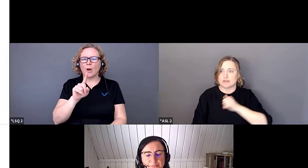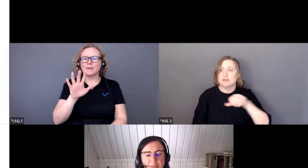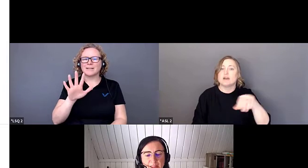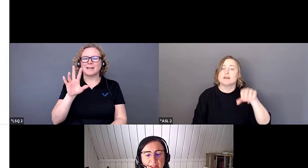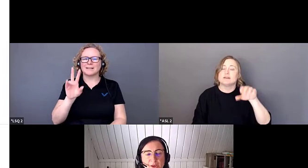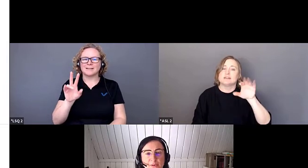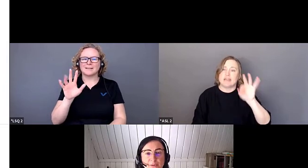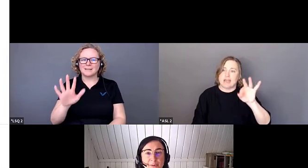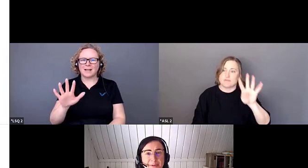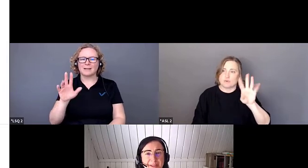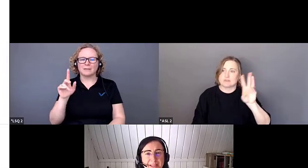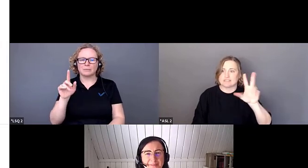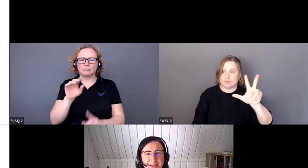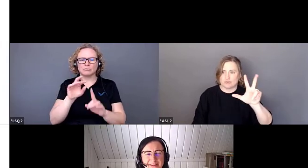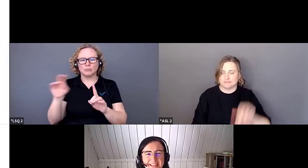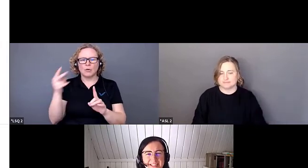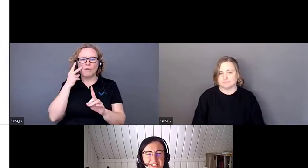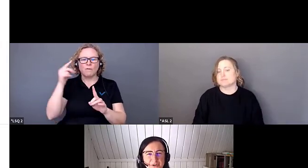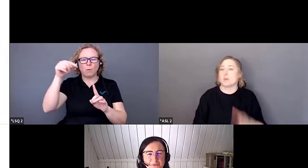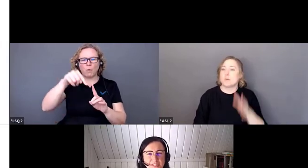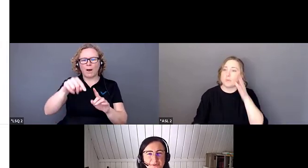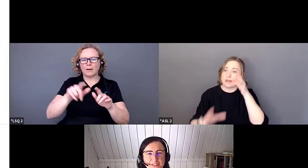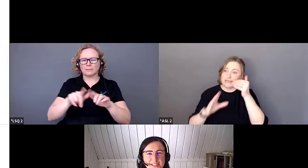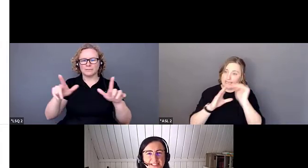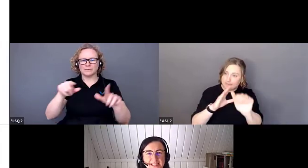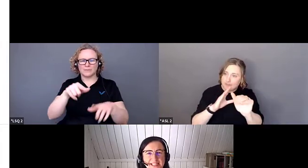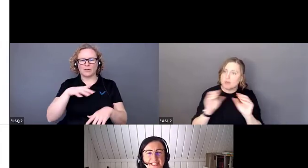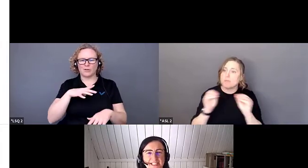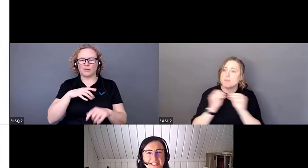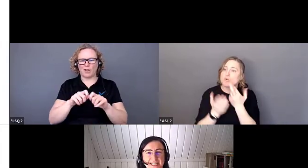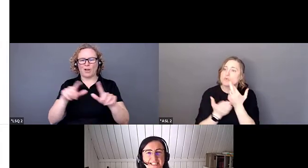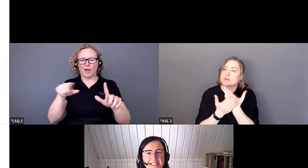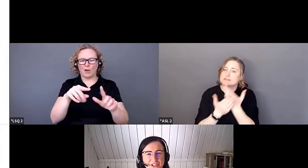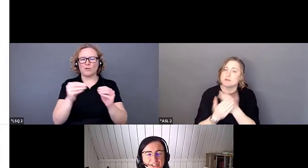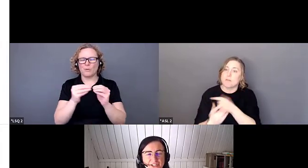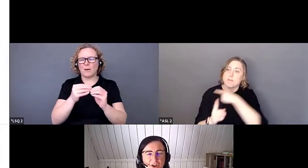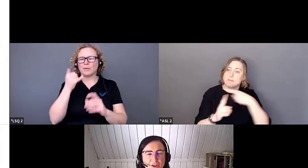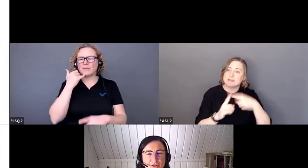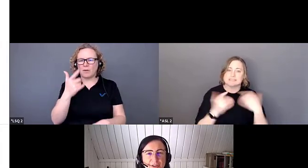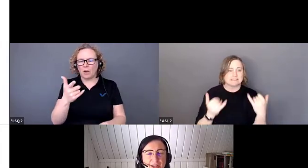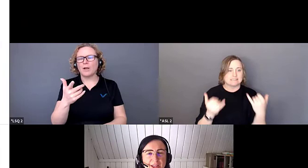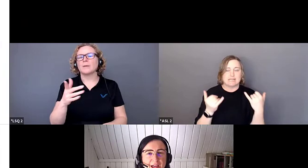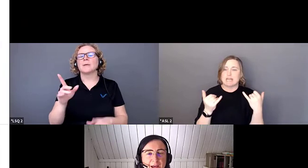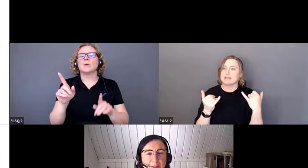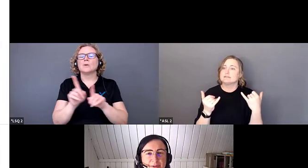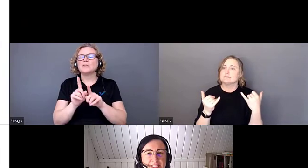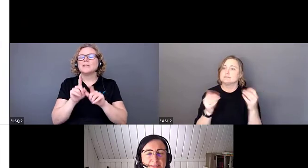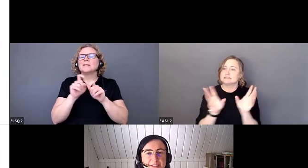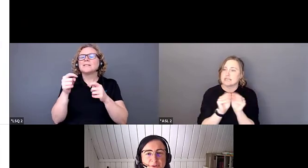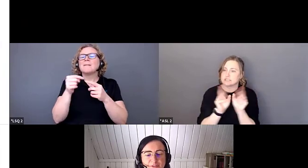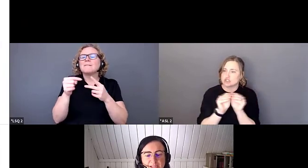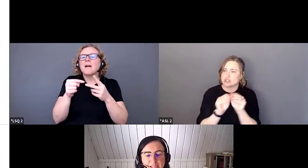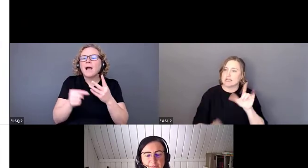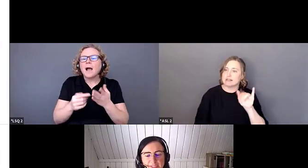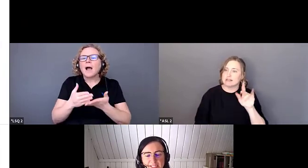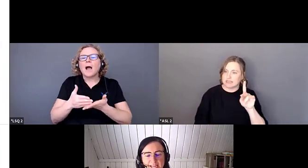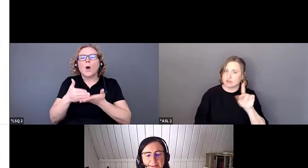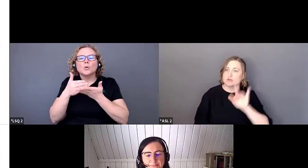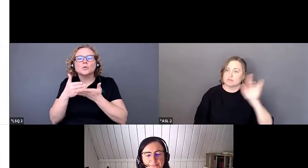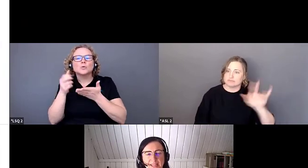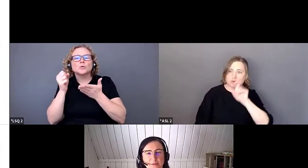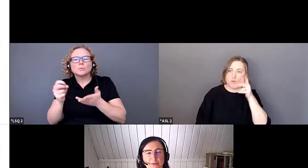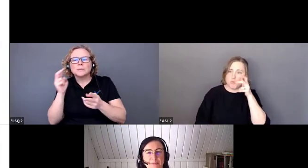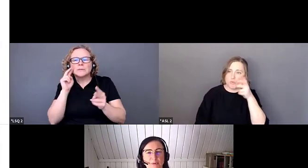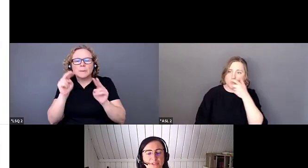1-855-529-9463. We will be emailing additional resources and a link to today's session to all participants who've signed up for